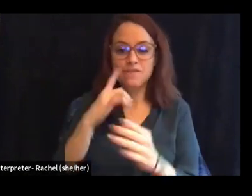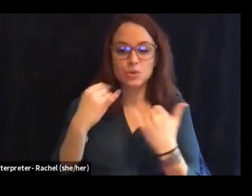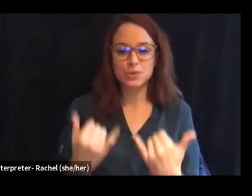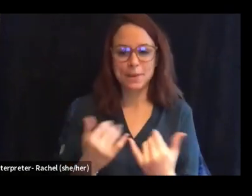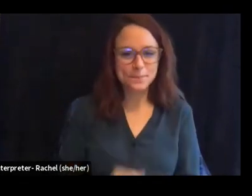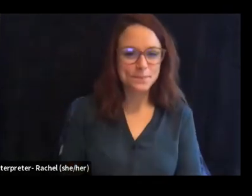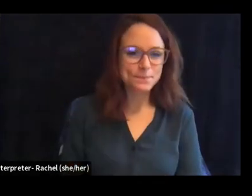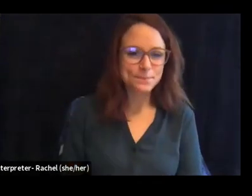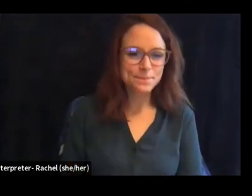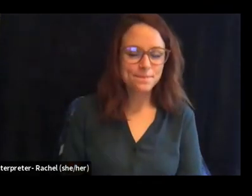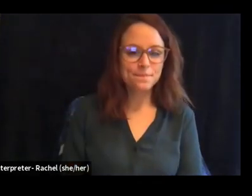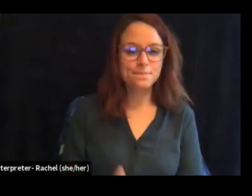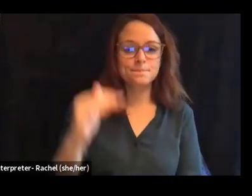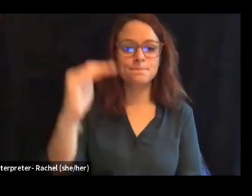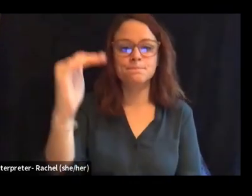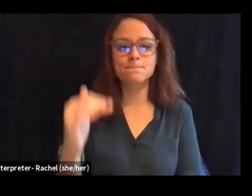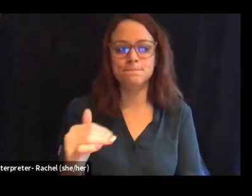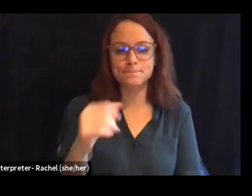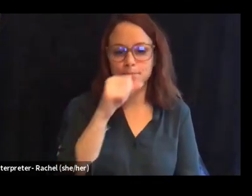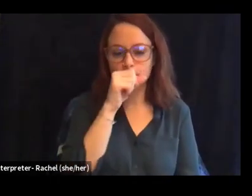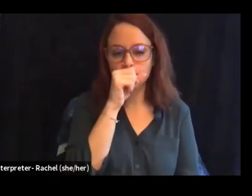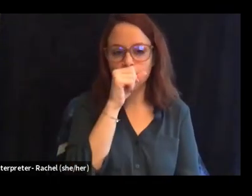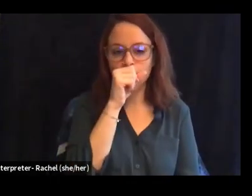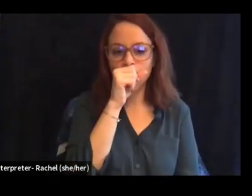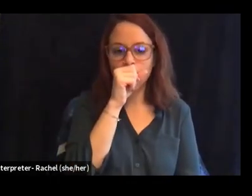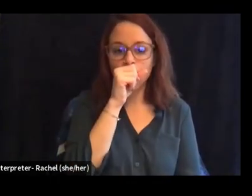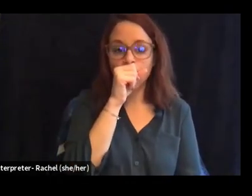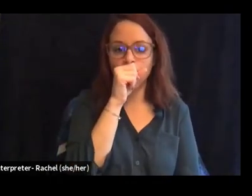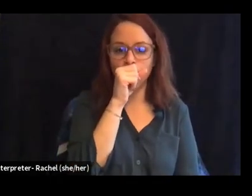base our thinking around a pro